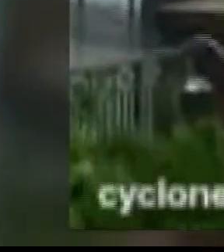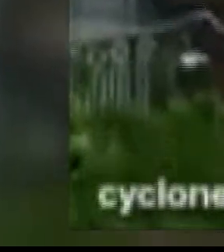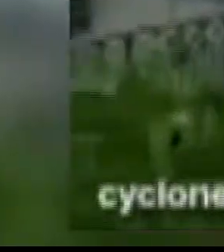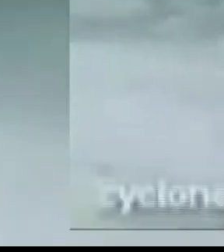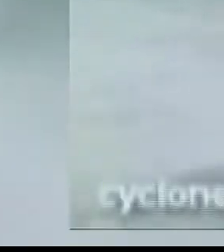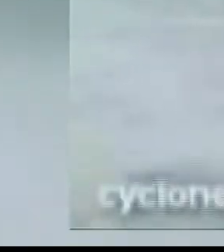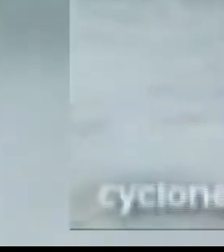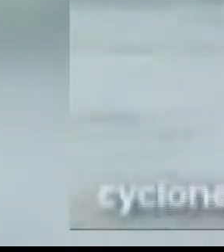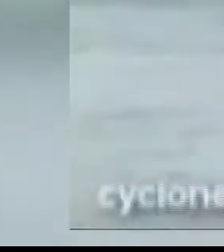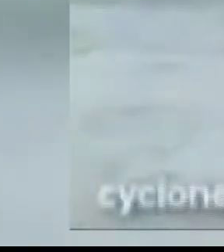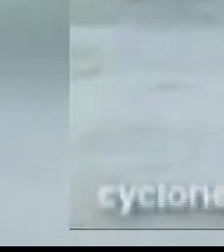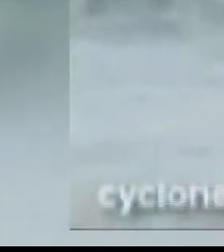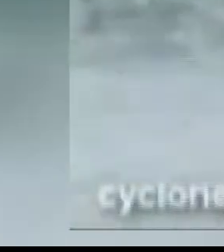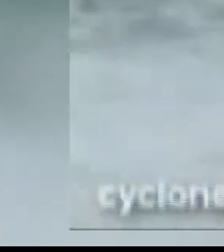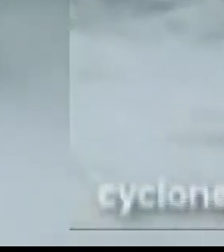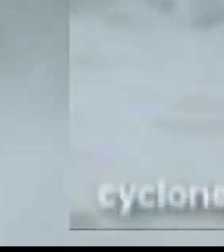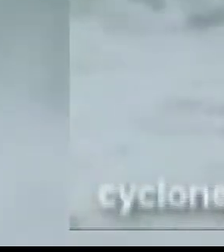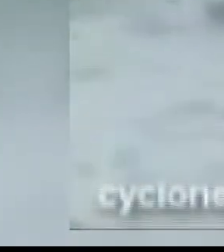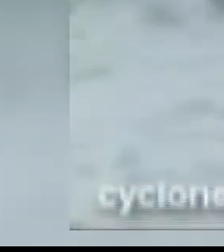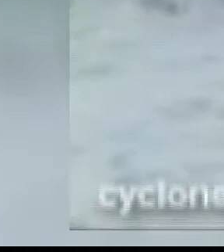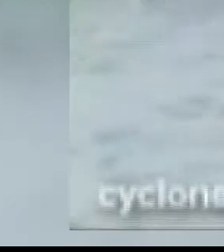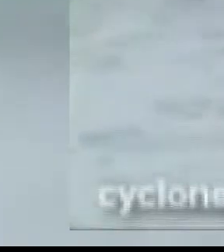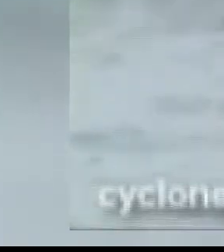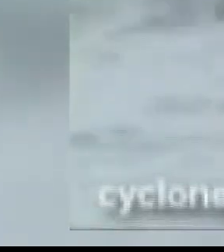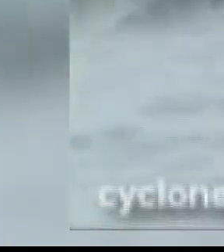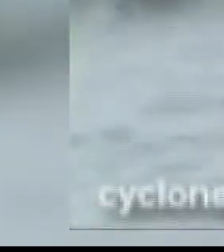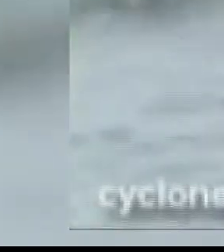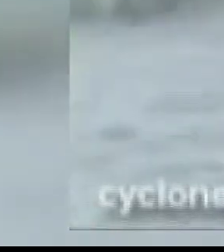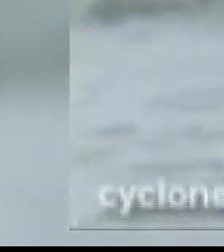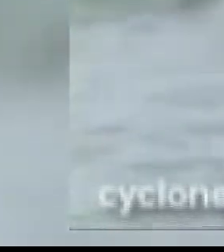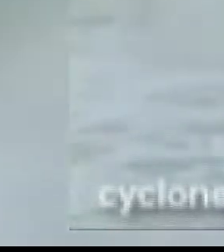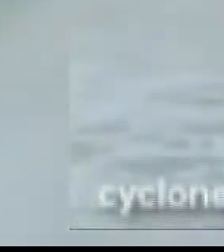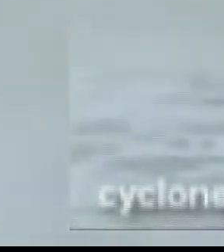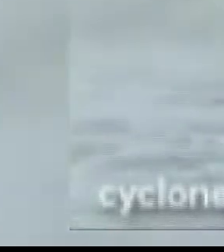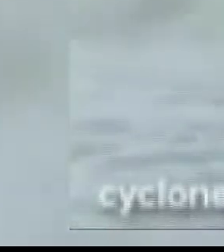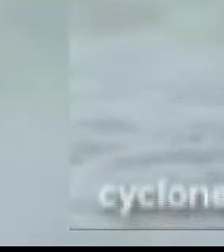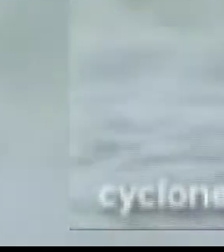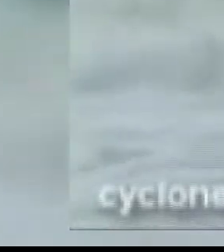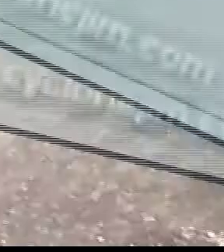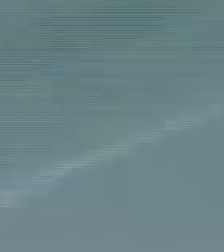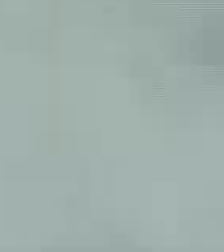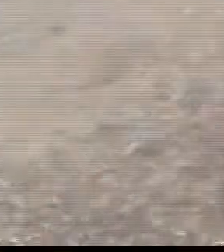Storm surge. The hurricane season opens. How many storms in the predictions?